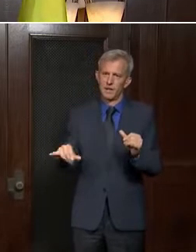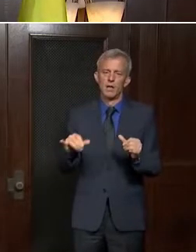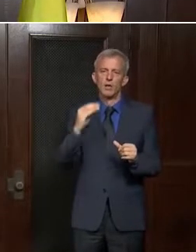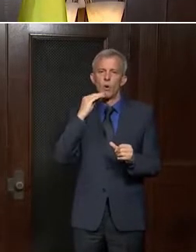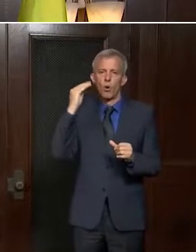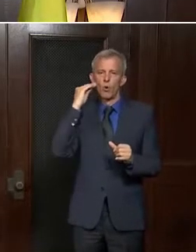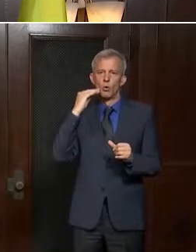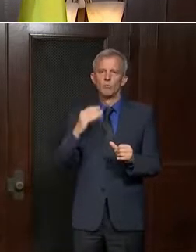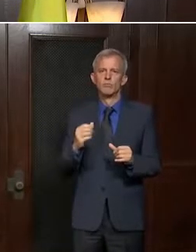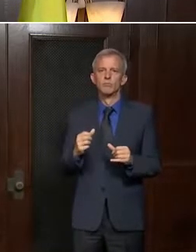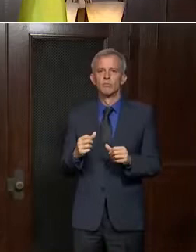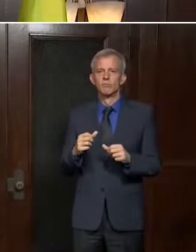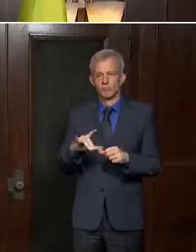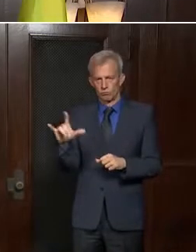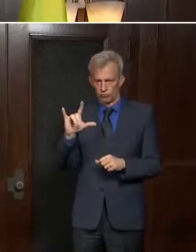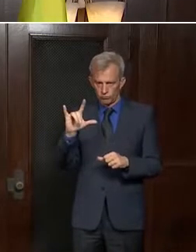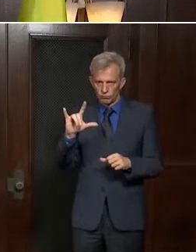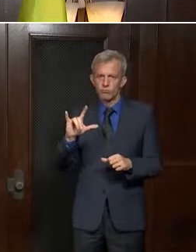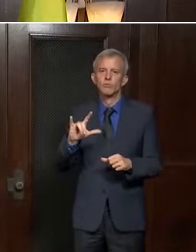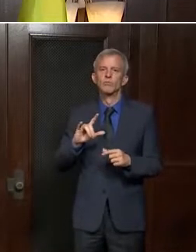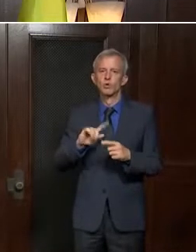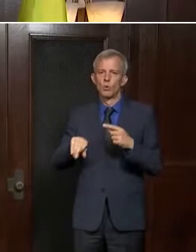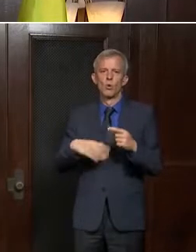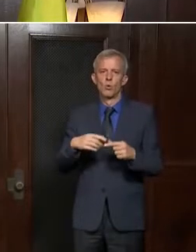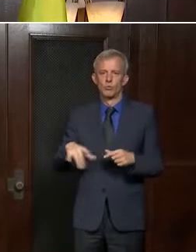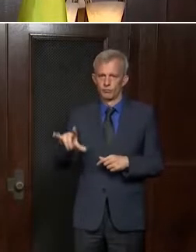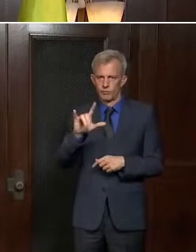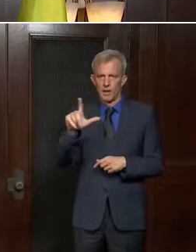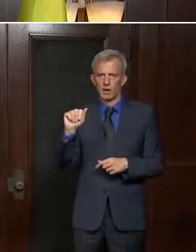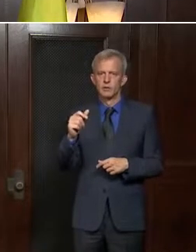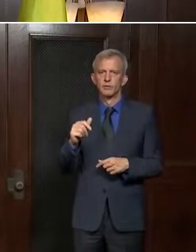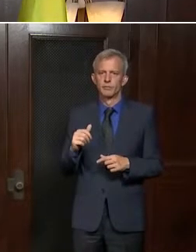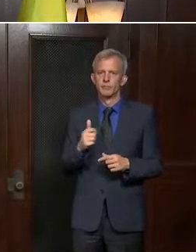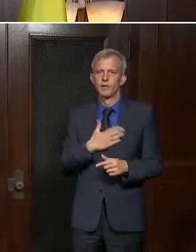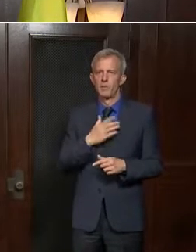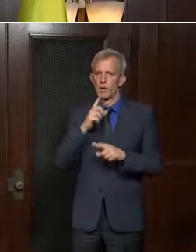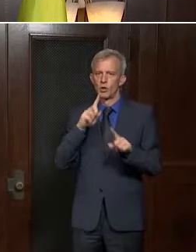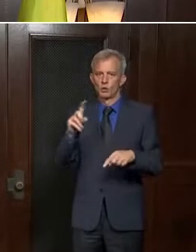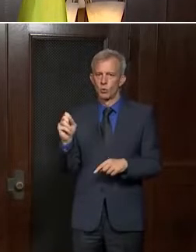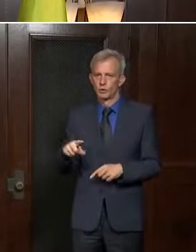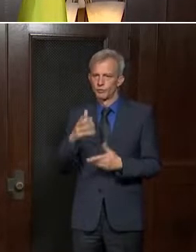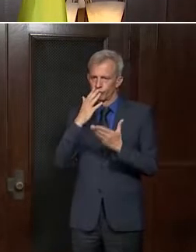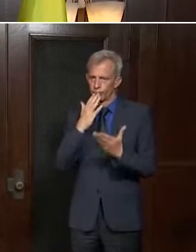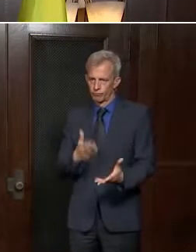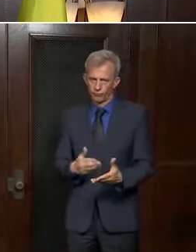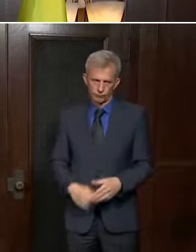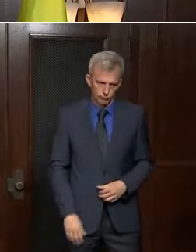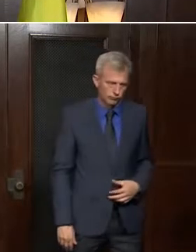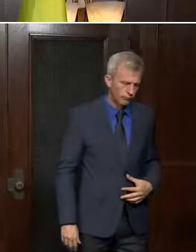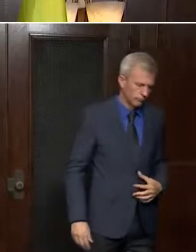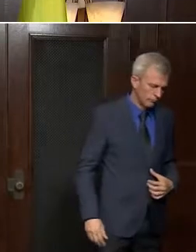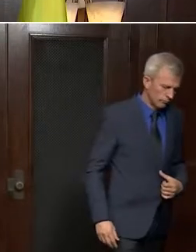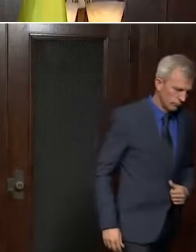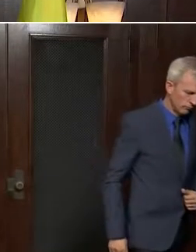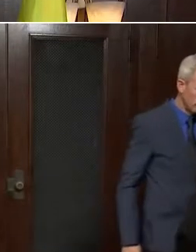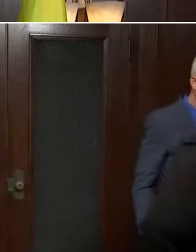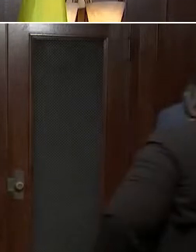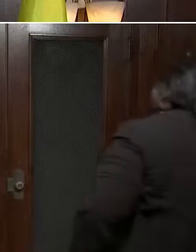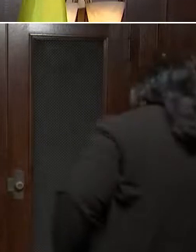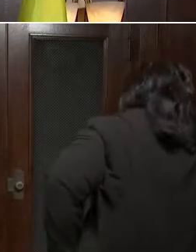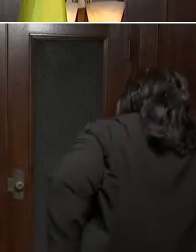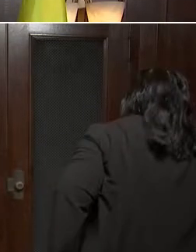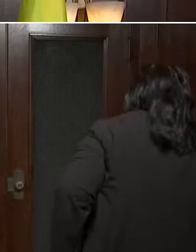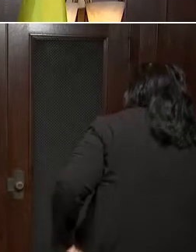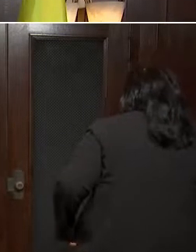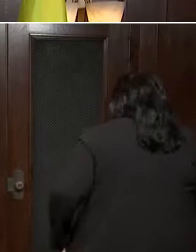home. Strength and love to you all, Los Angeles. With that, I'm happy to answer questions. Thanks. And our first question comes from the